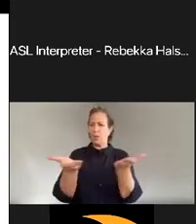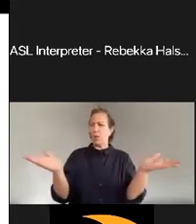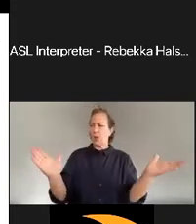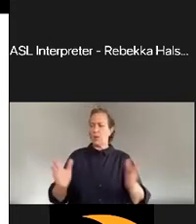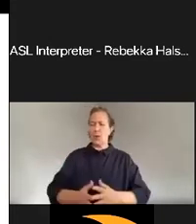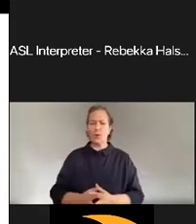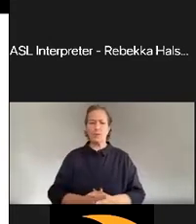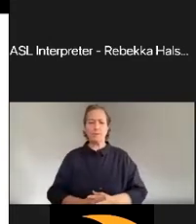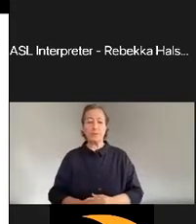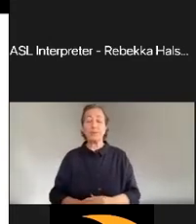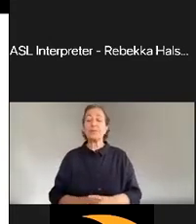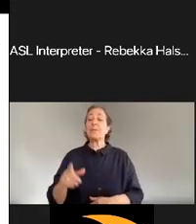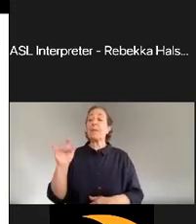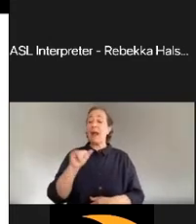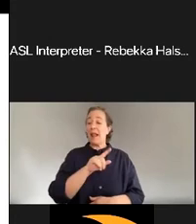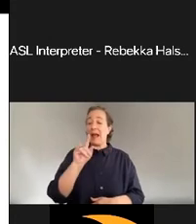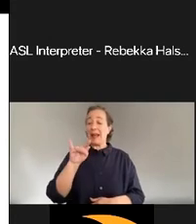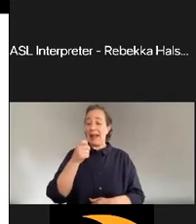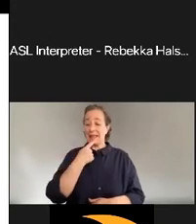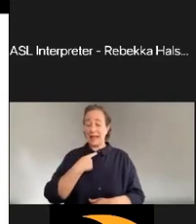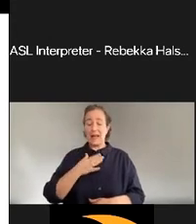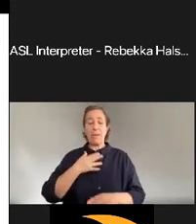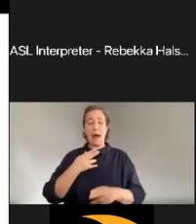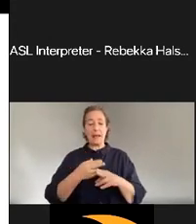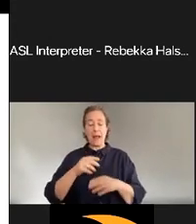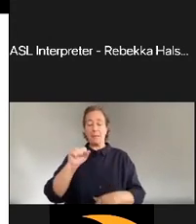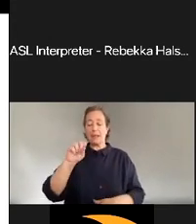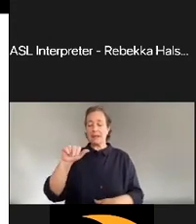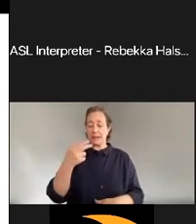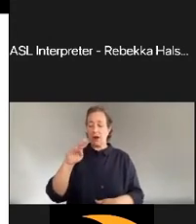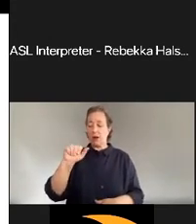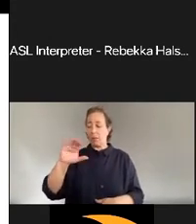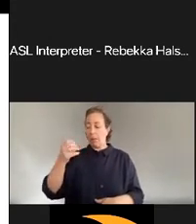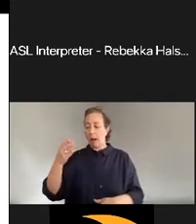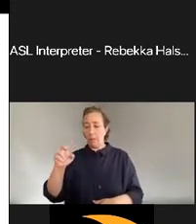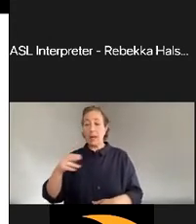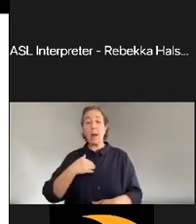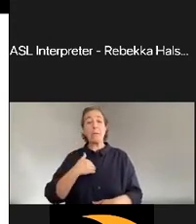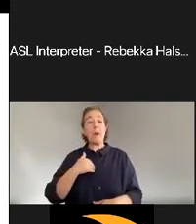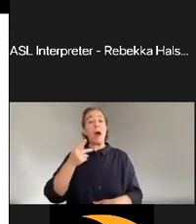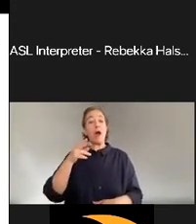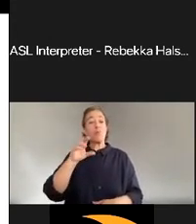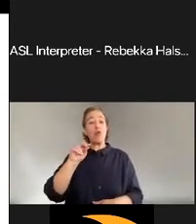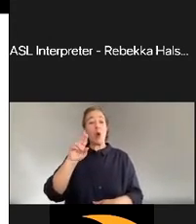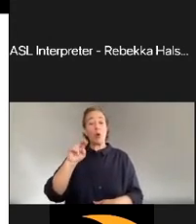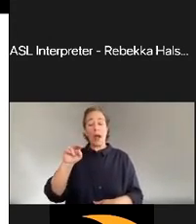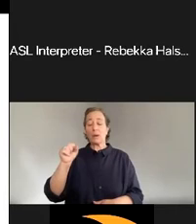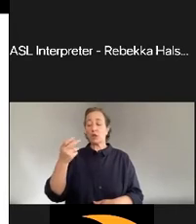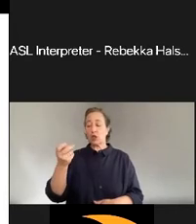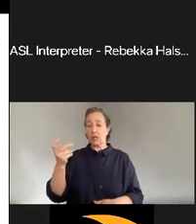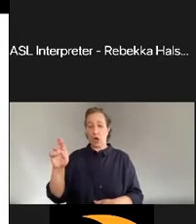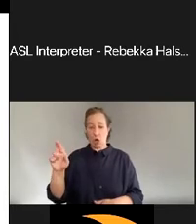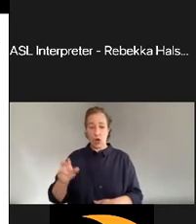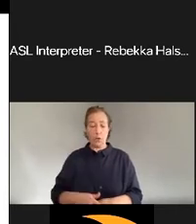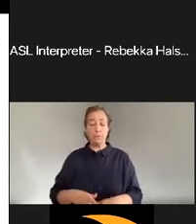Katie said, my name is Sarah Fesh-Bachman. My pronouns are she, her. And to provide a visual description,